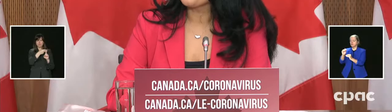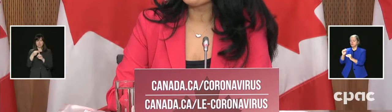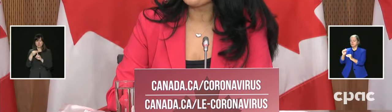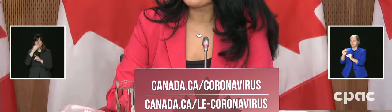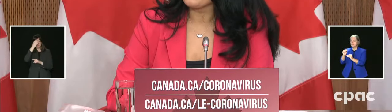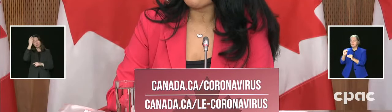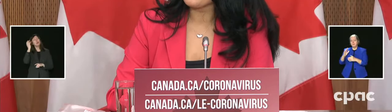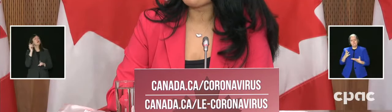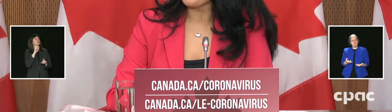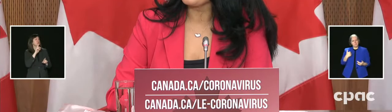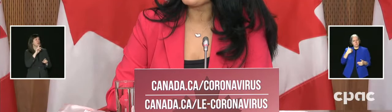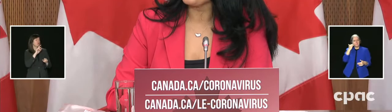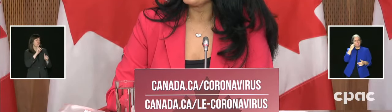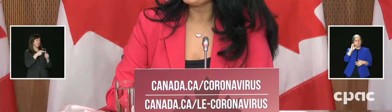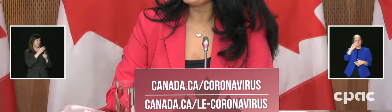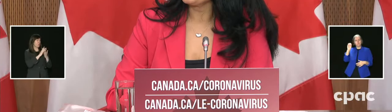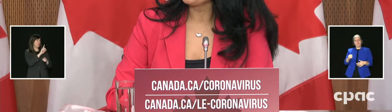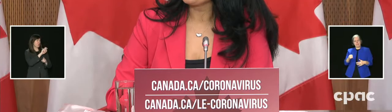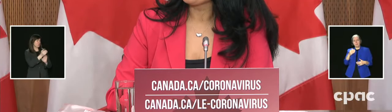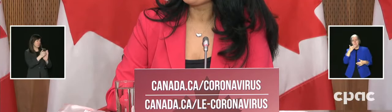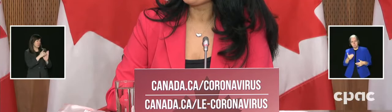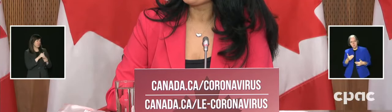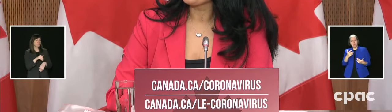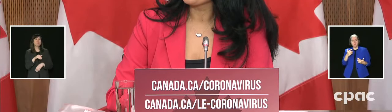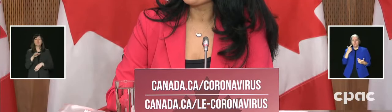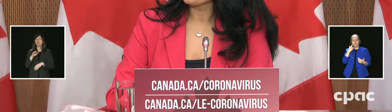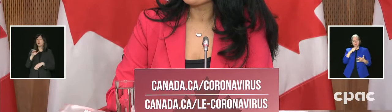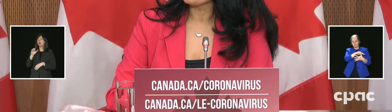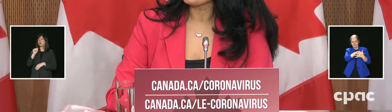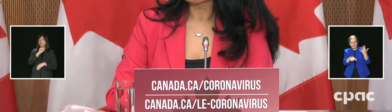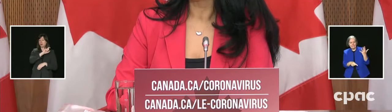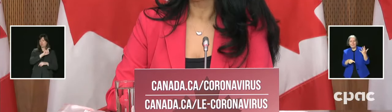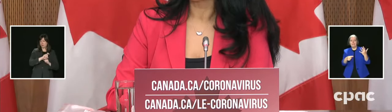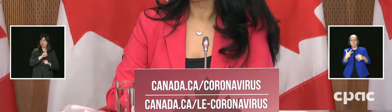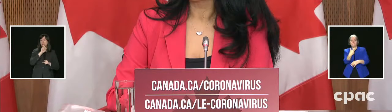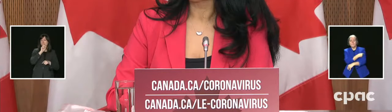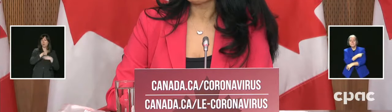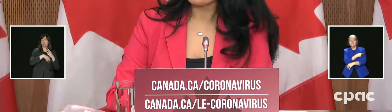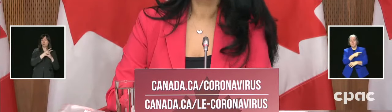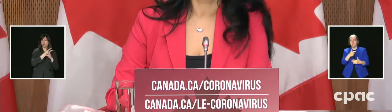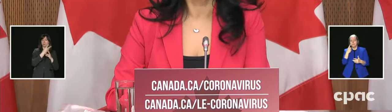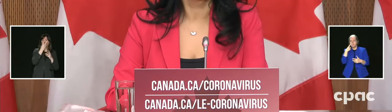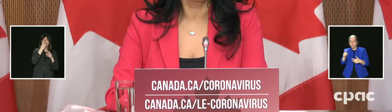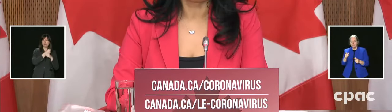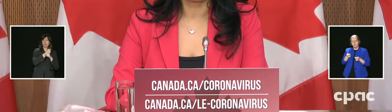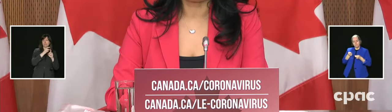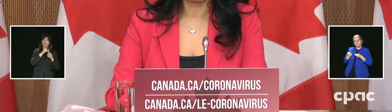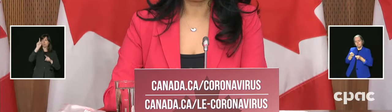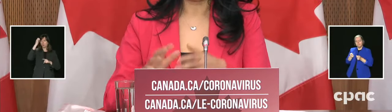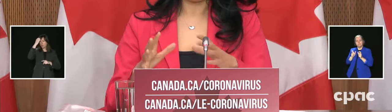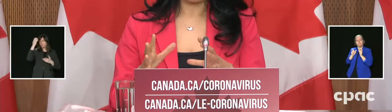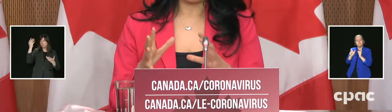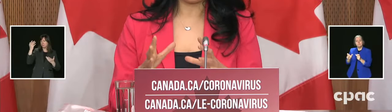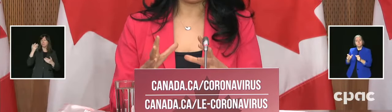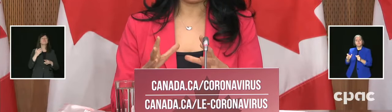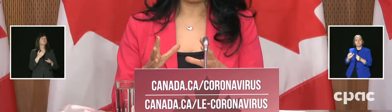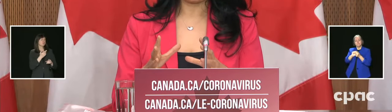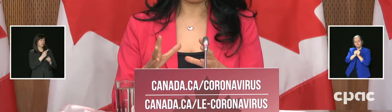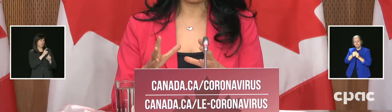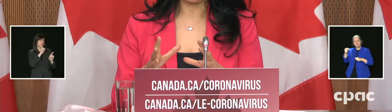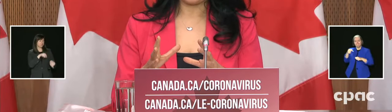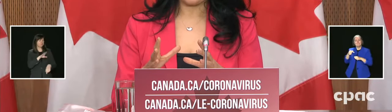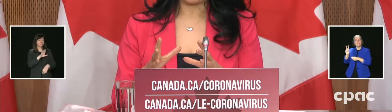the first part of your question? I was thinking of variants Just about AstraZeneca and the real-world data we've seen from basically Europe. Right. So the real-world data, I mean, the other part of the real-world